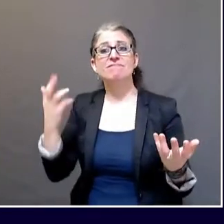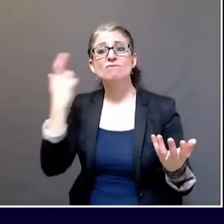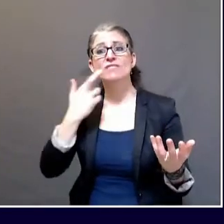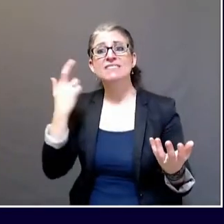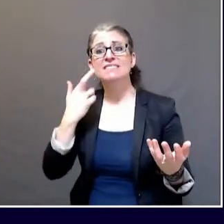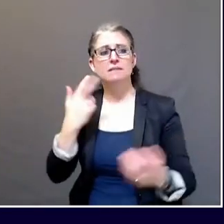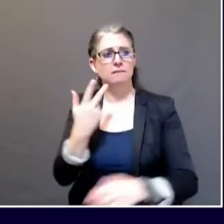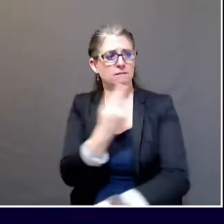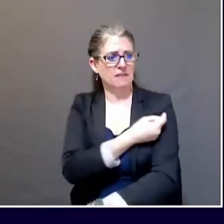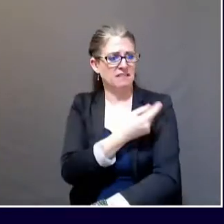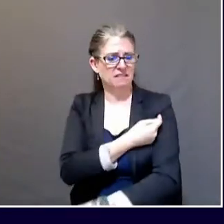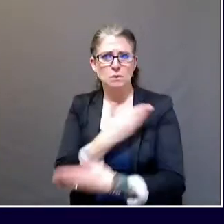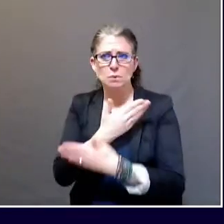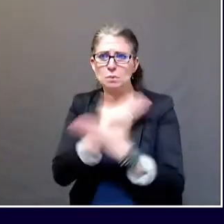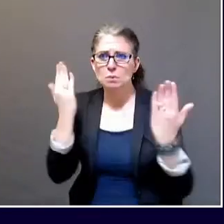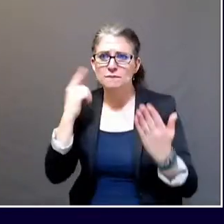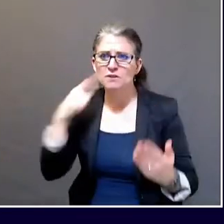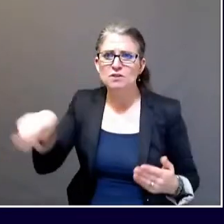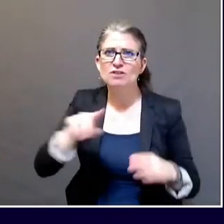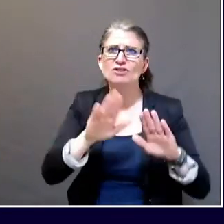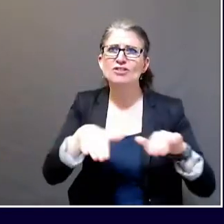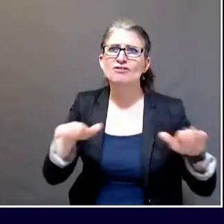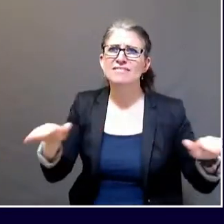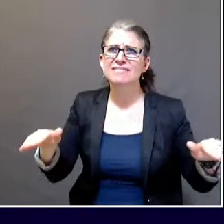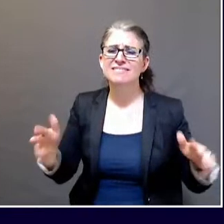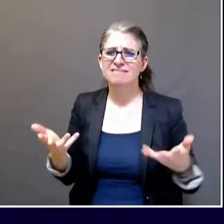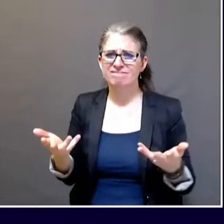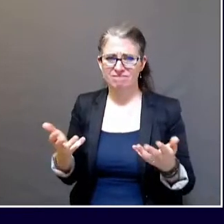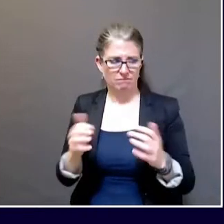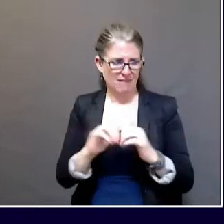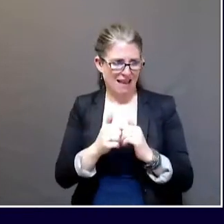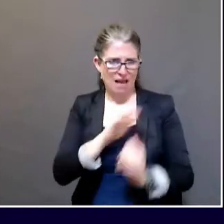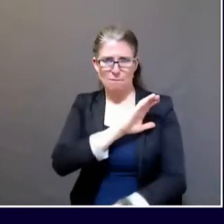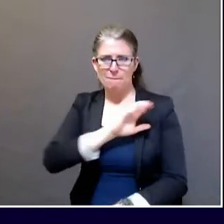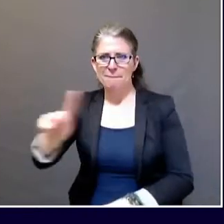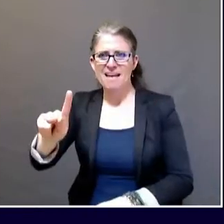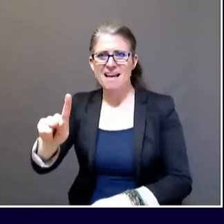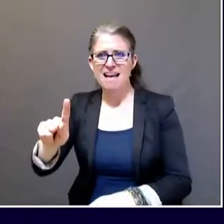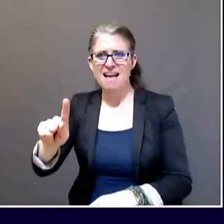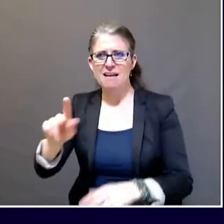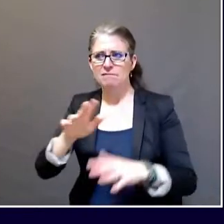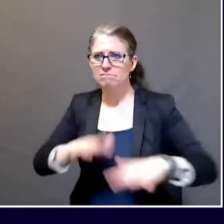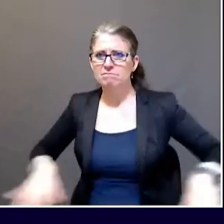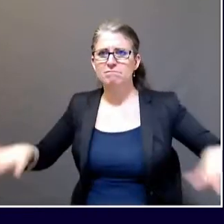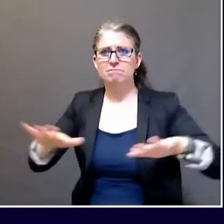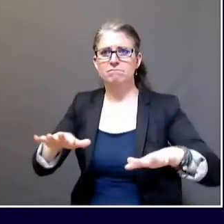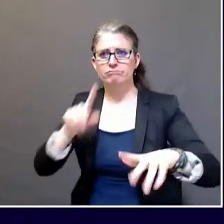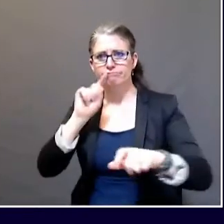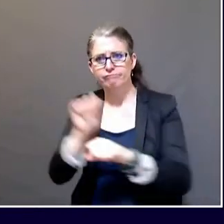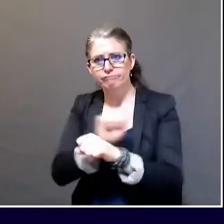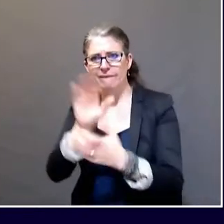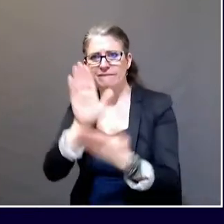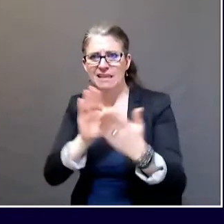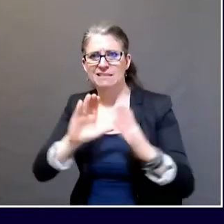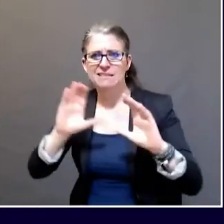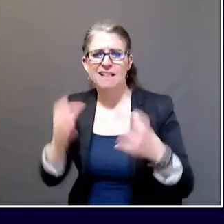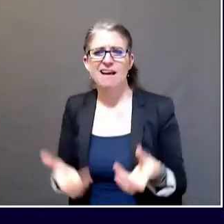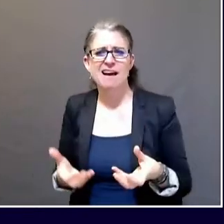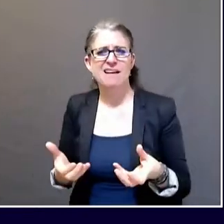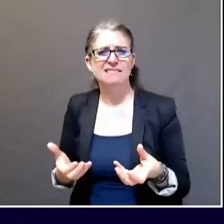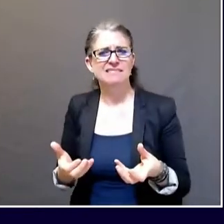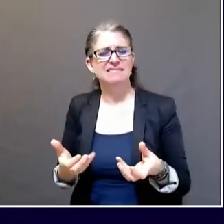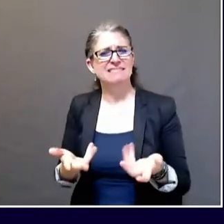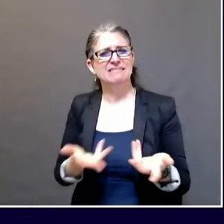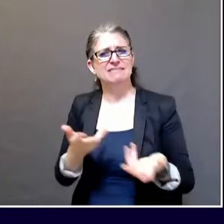I can say on behalf of Commissioner Macon of the Department of Education, as well as Governor Mills, we value